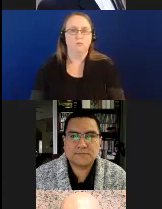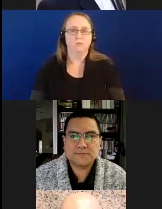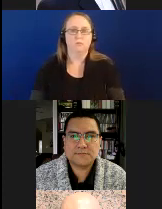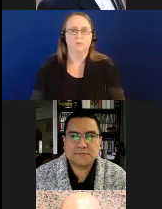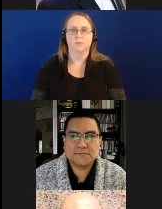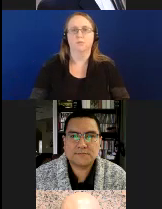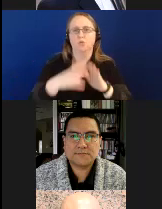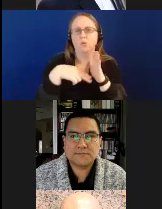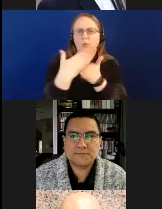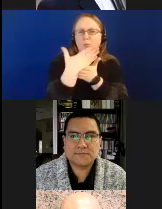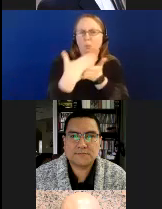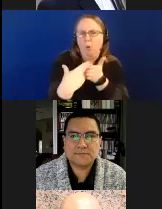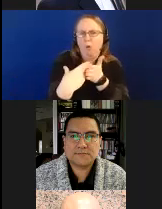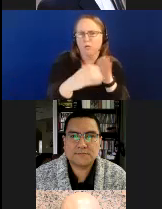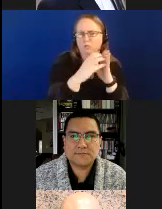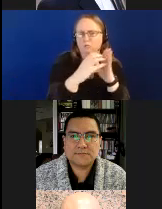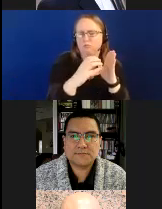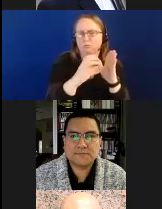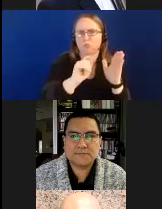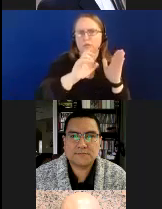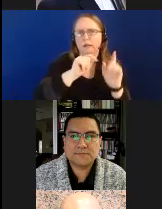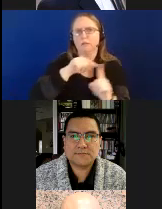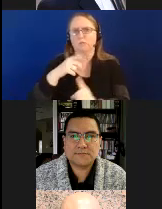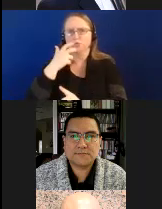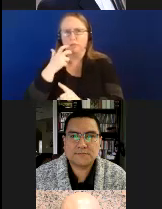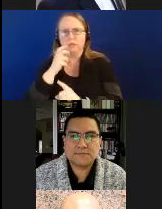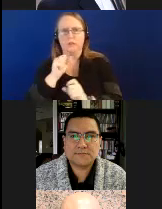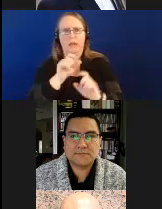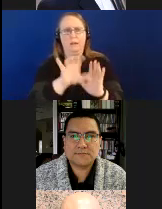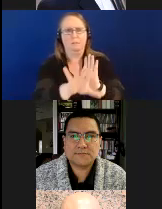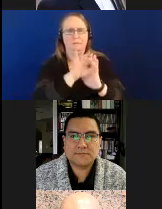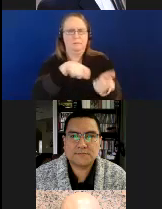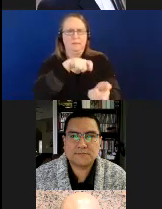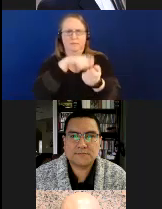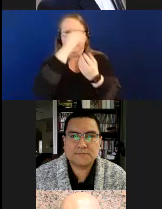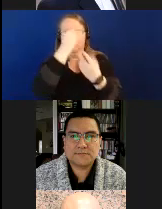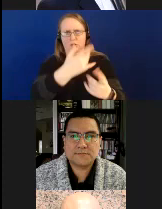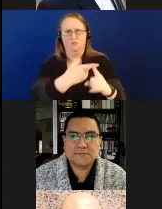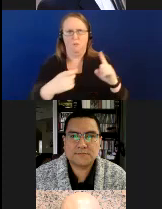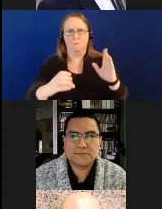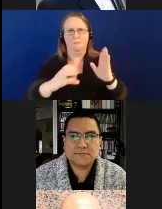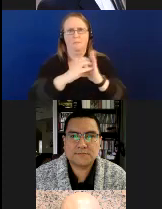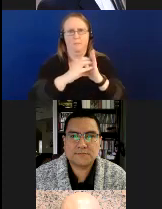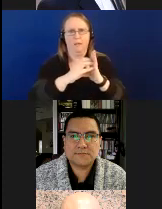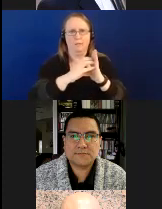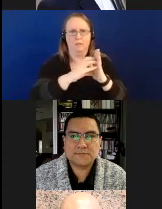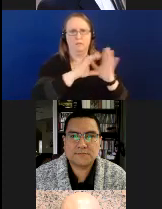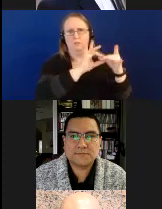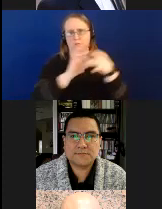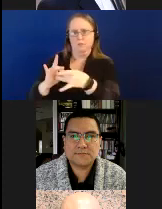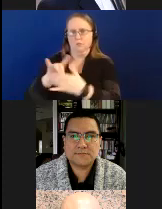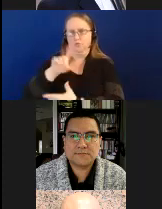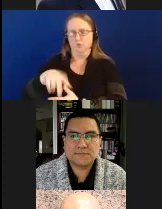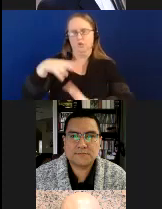Reading parts of a passage through text-to-speech allows isolated or specific information from the passage that is referenced in the question to be read